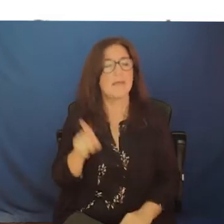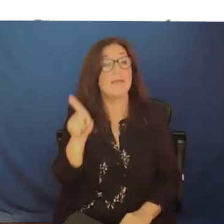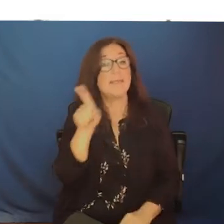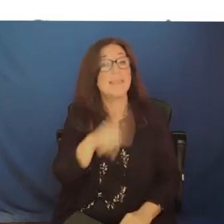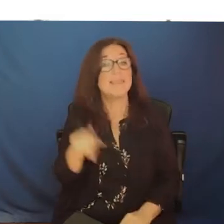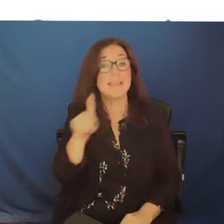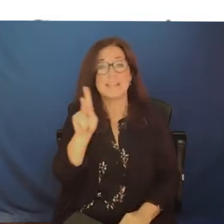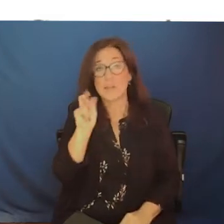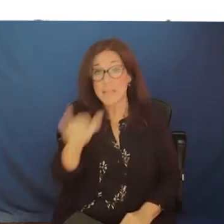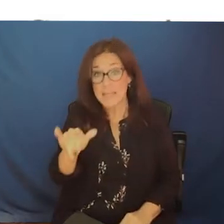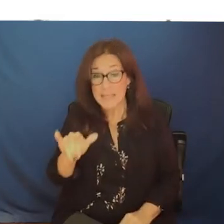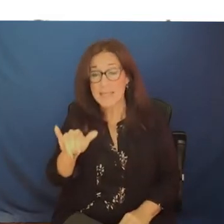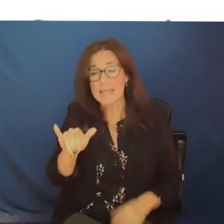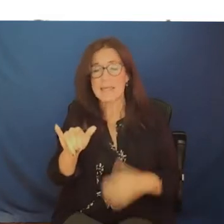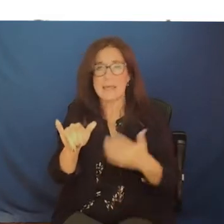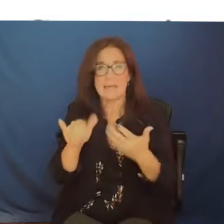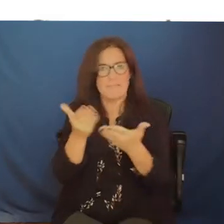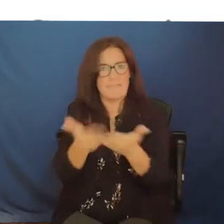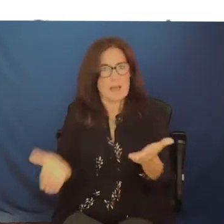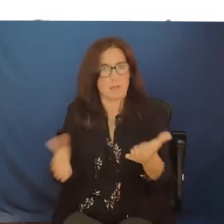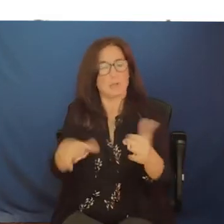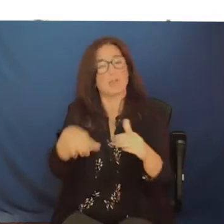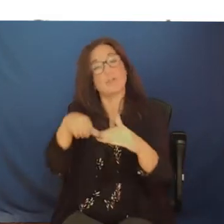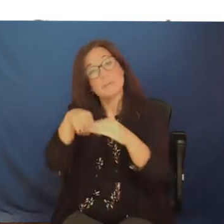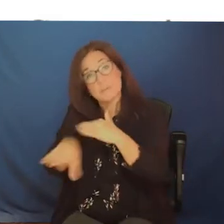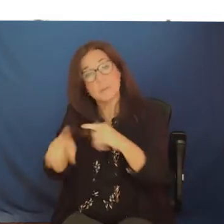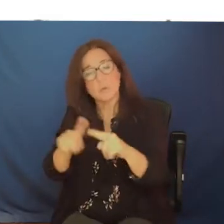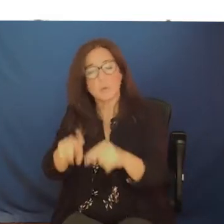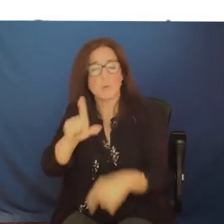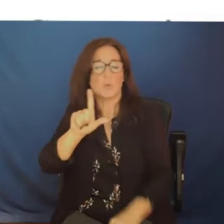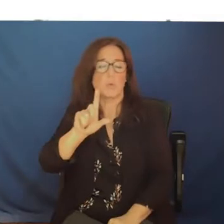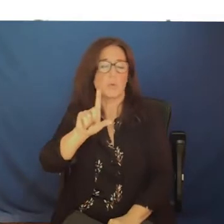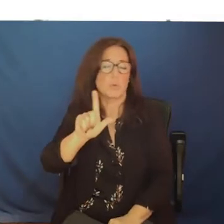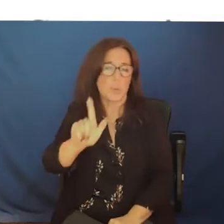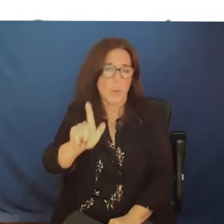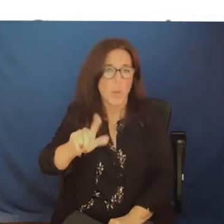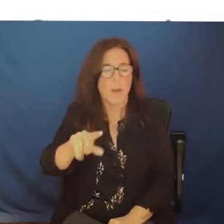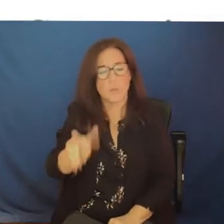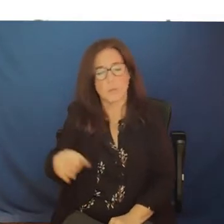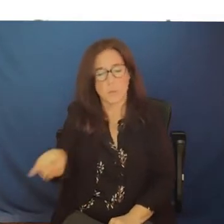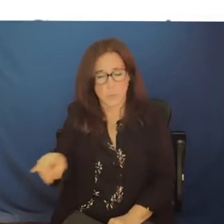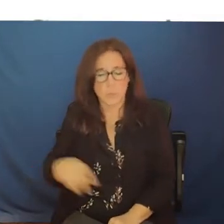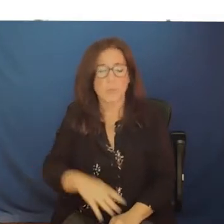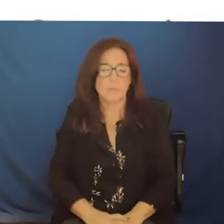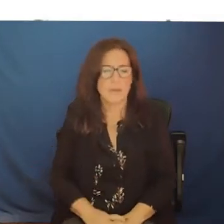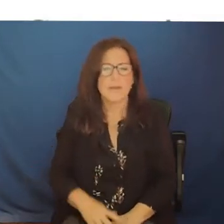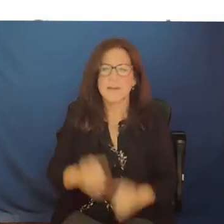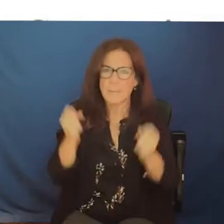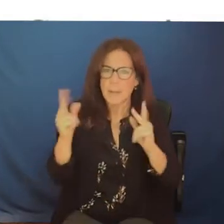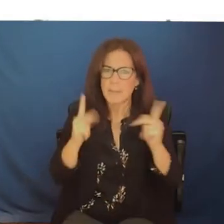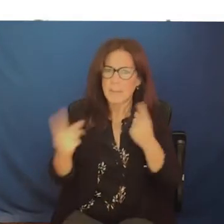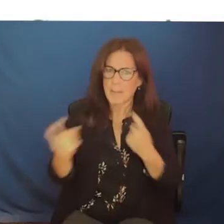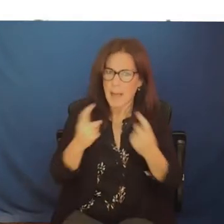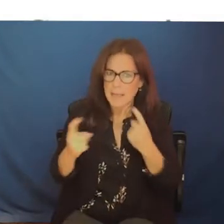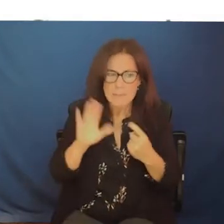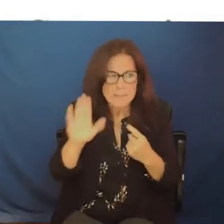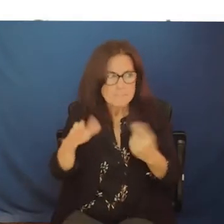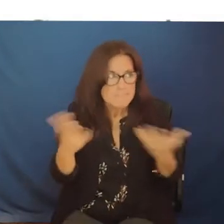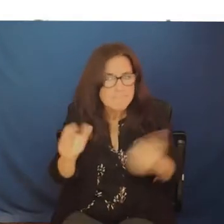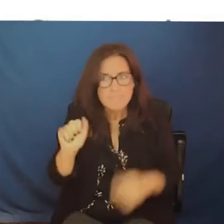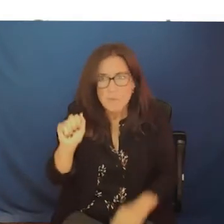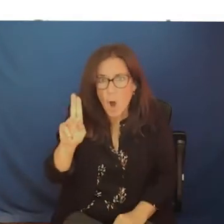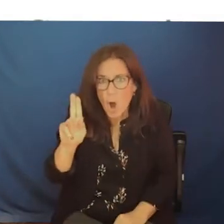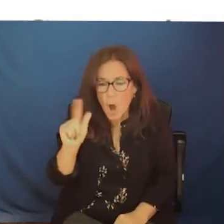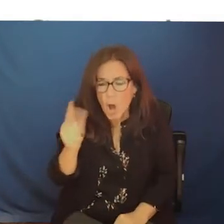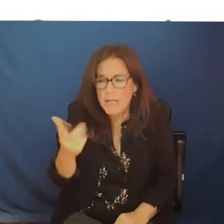21, 22? I know I've been receiving a lot of questions about, well, what's it going to be like in August or September?